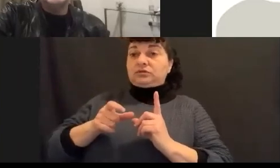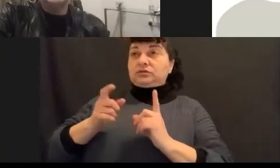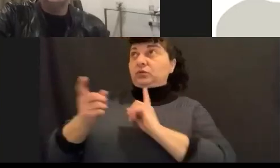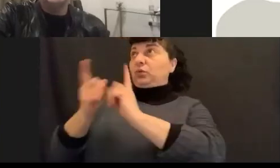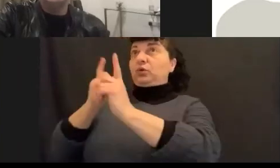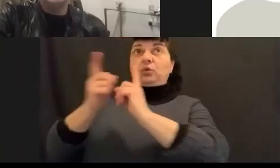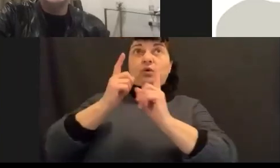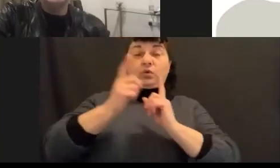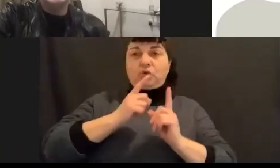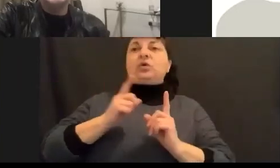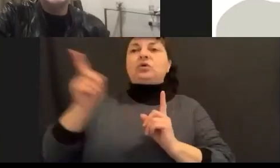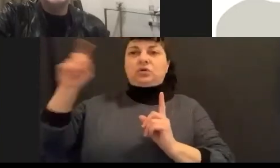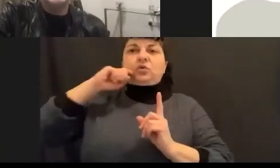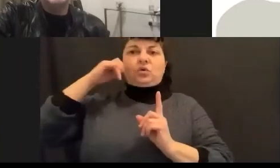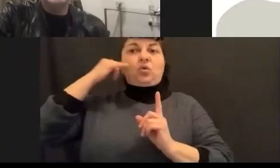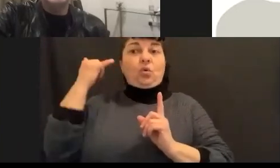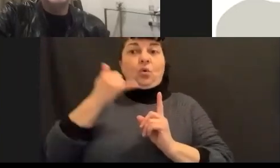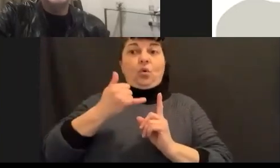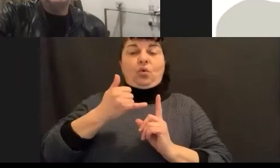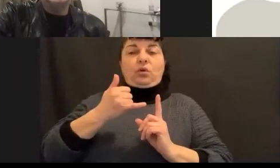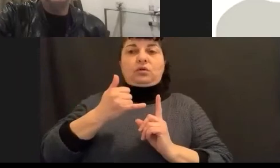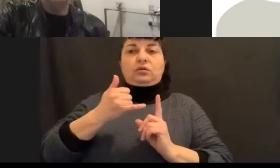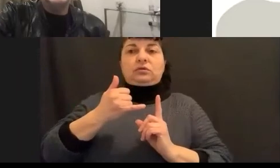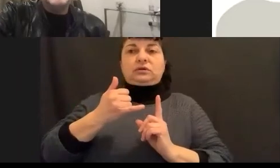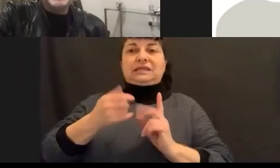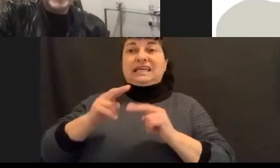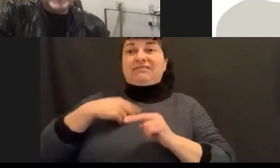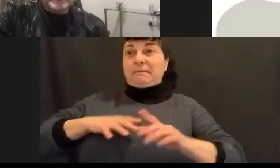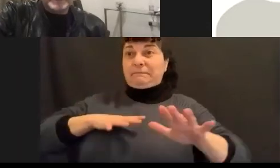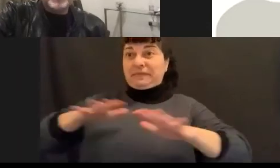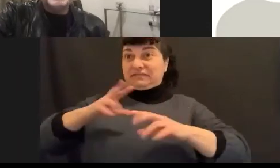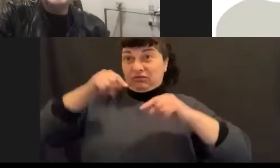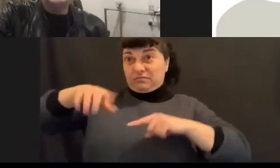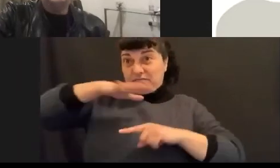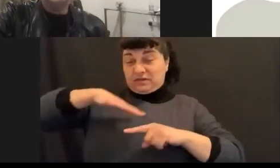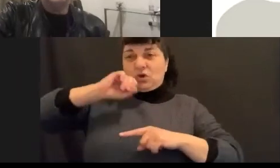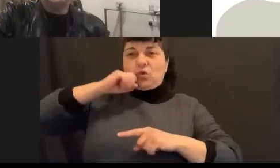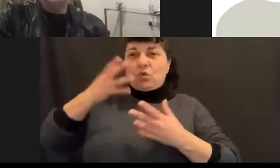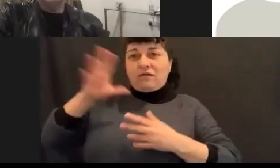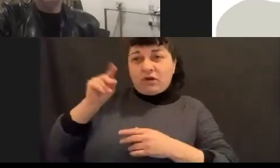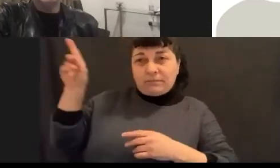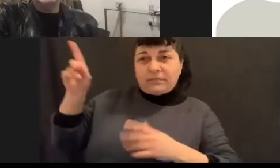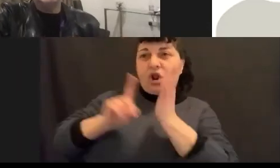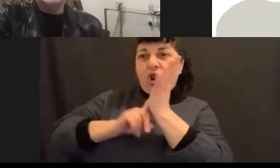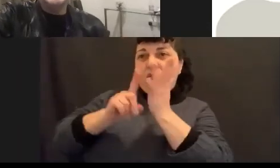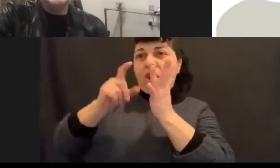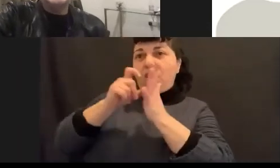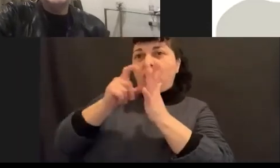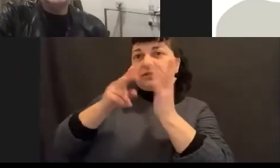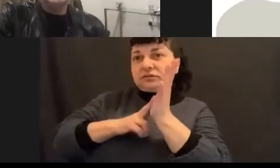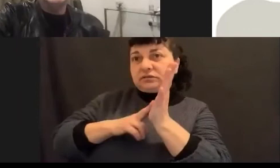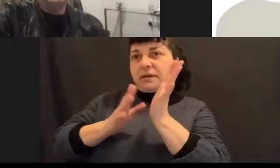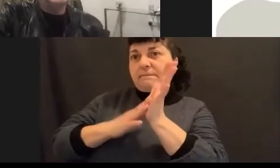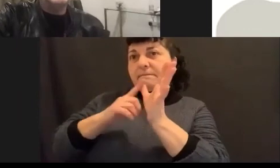here, but sometimes when we're too busy, it might be from Loddon Mallee. So that's a small, it's big number, like I